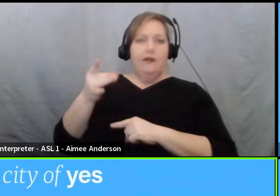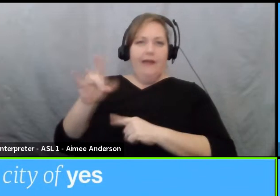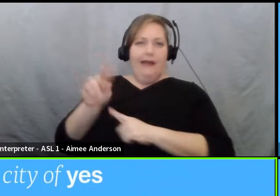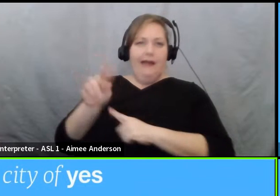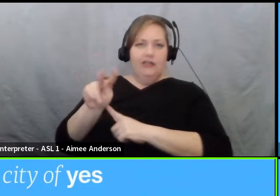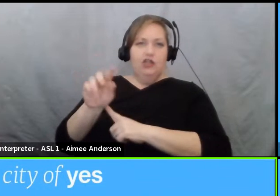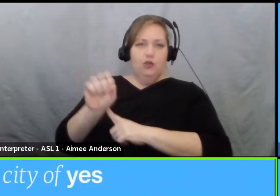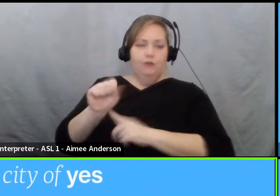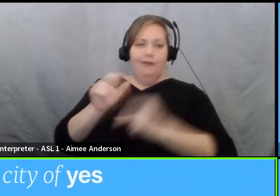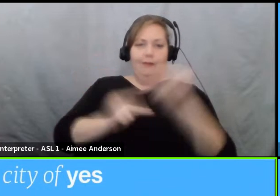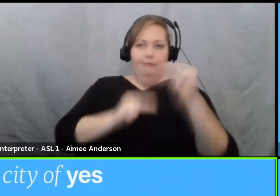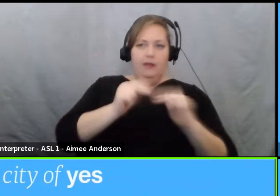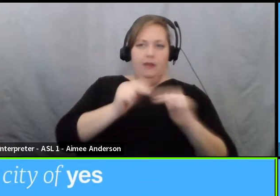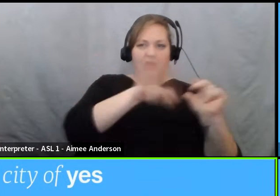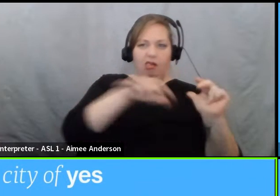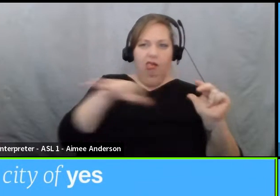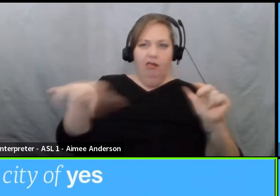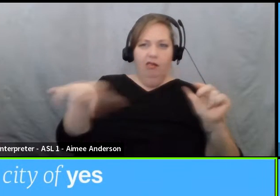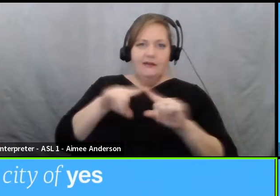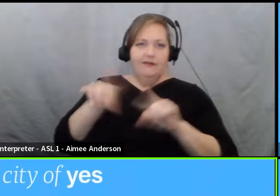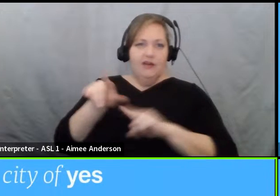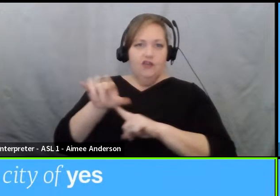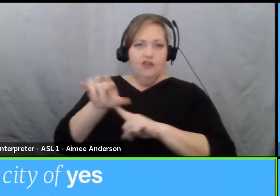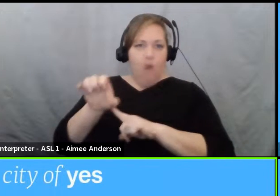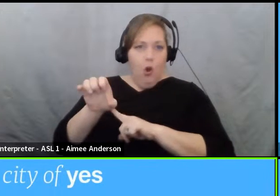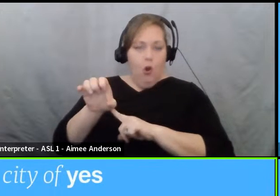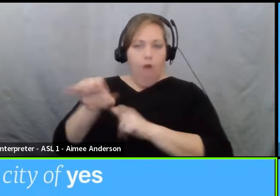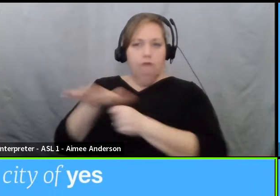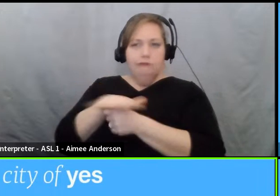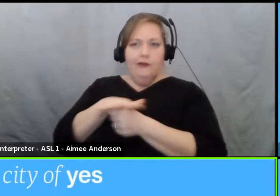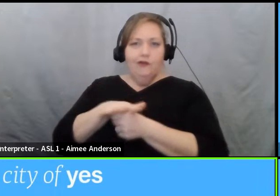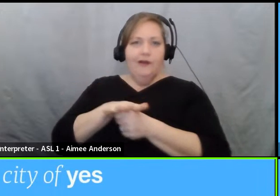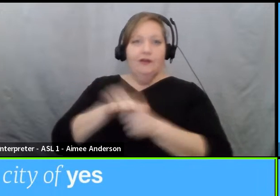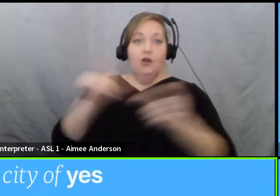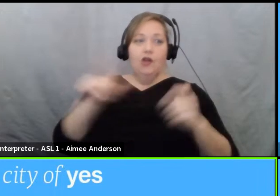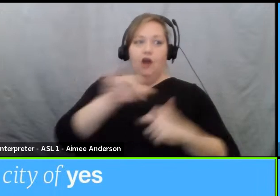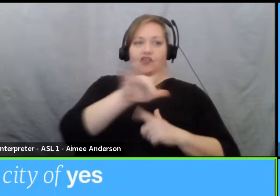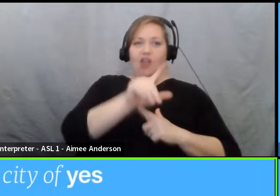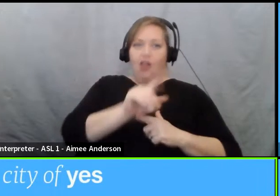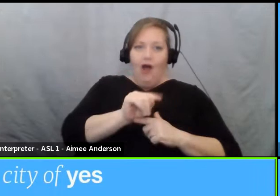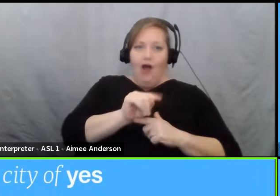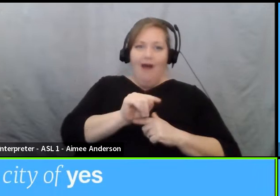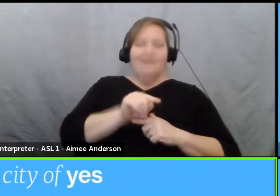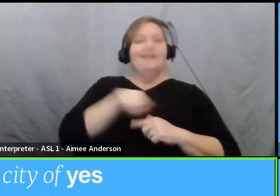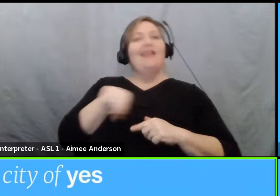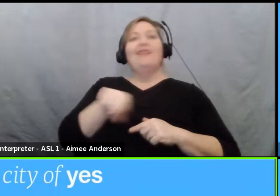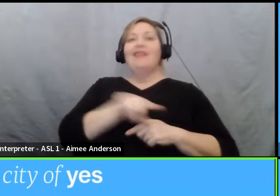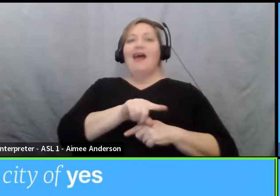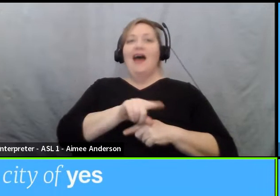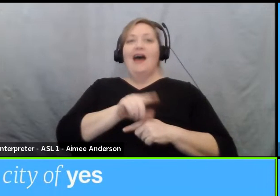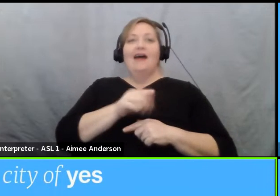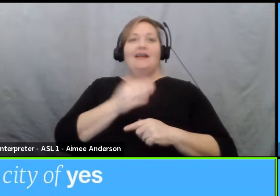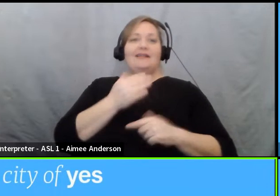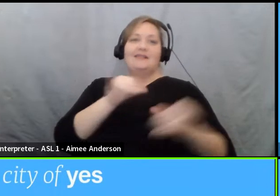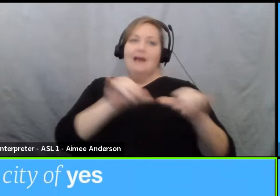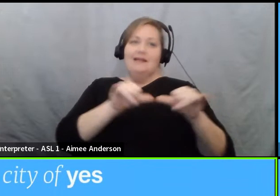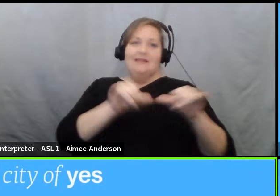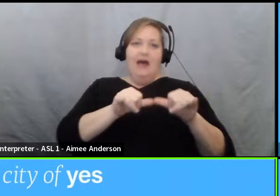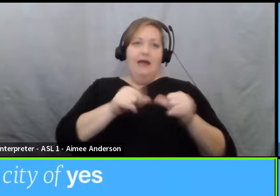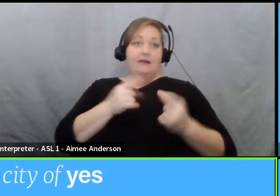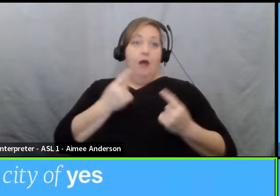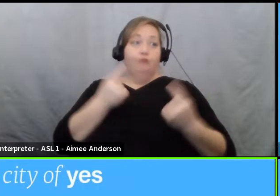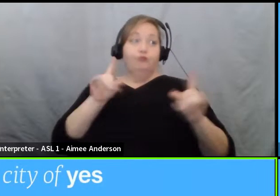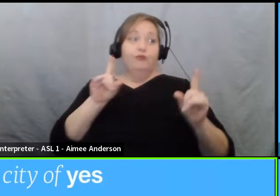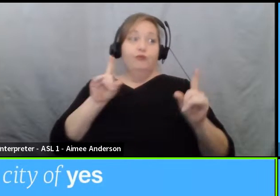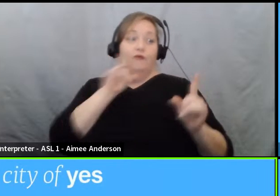being built in certain zoning districts or maybe on a large lot. There's no reason to think that that is not a size that could work for apartment